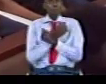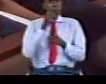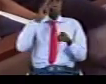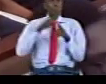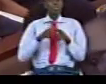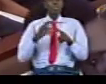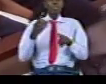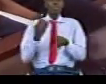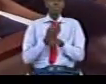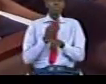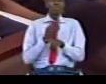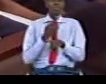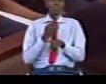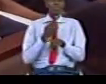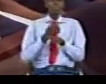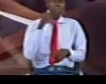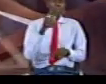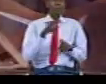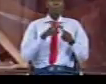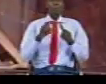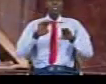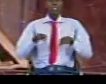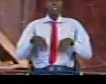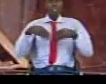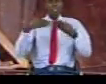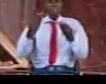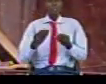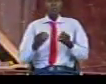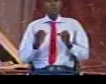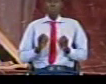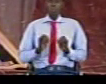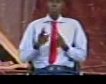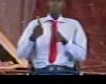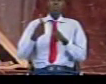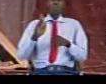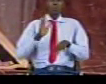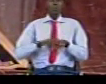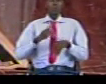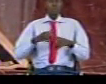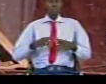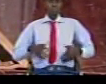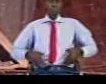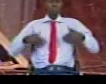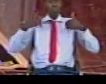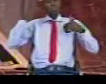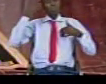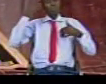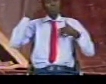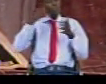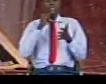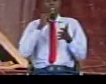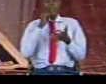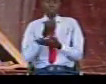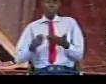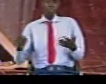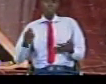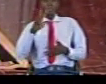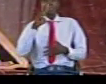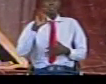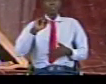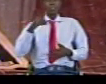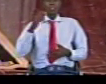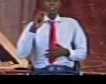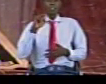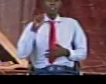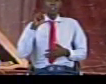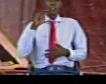yourselves, but rather give place unto wrath. For it is written, vengeance is mine, I will repay, says the Lord.